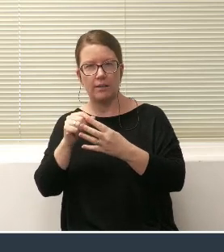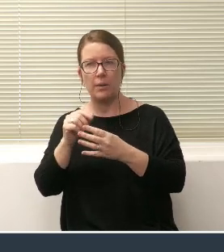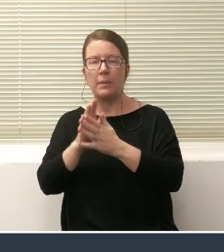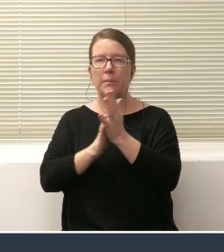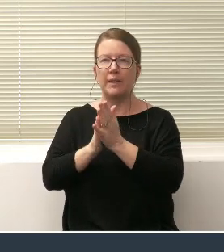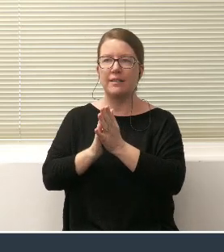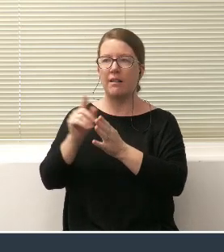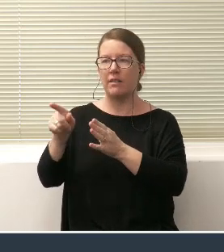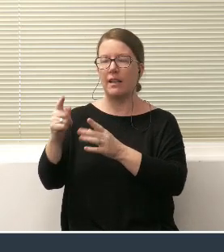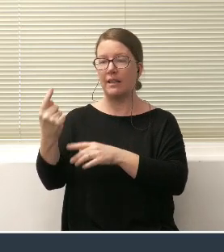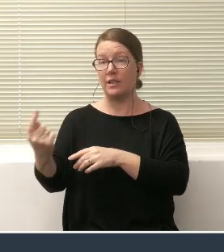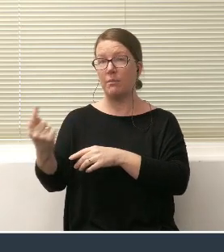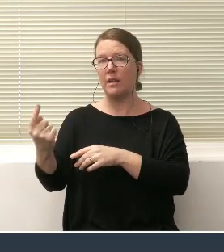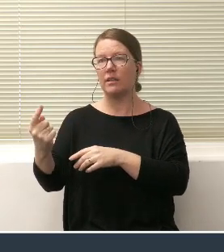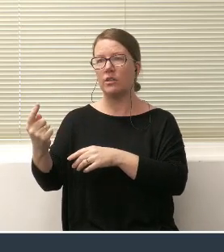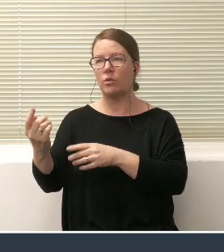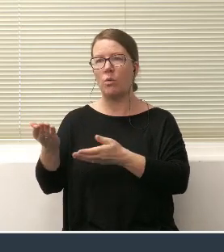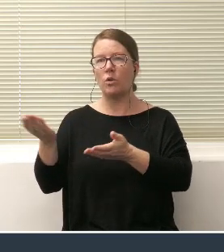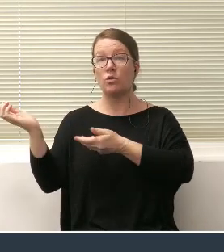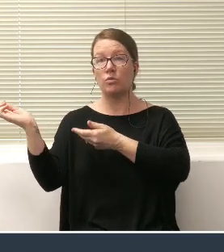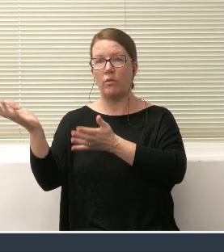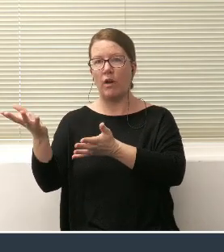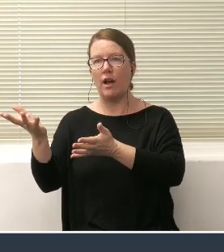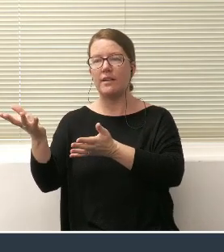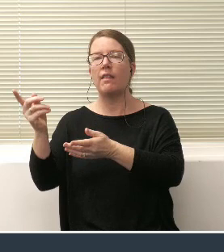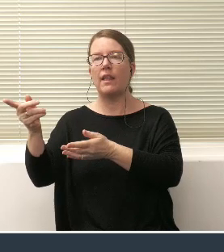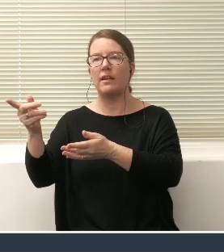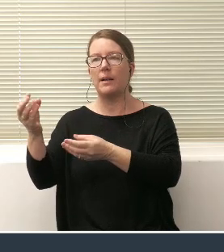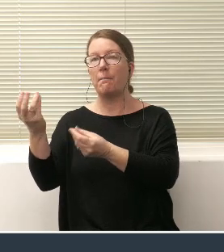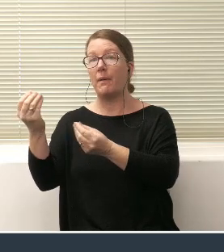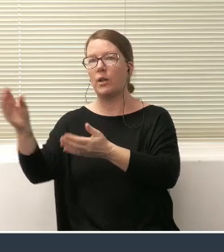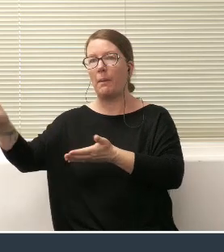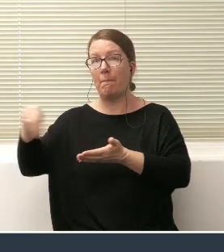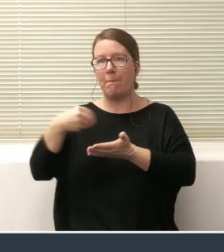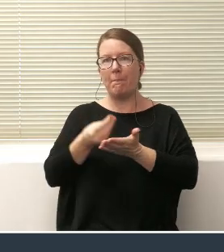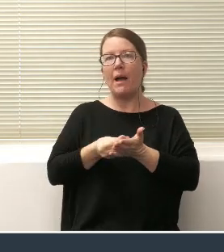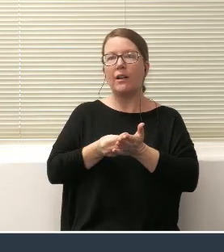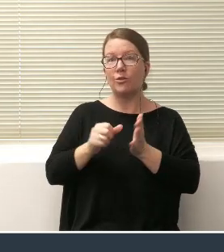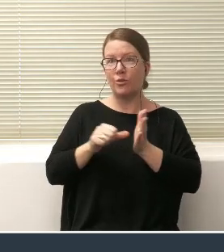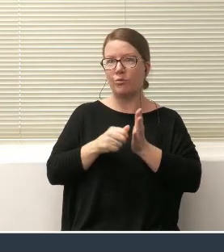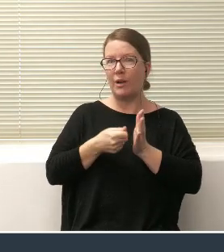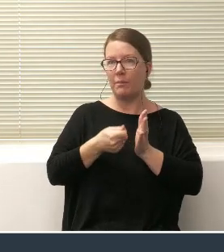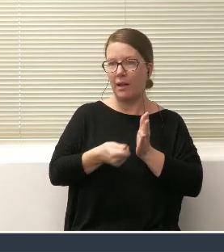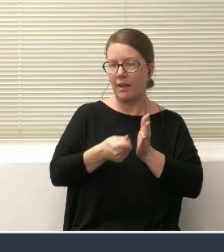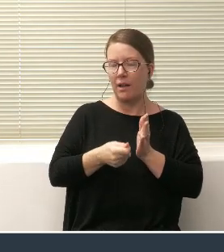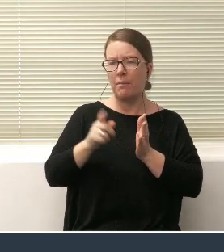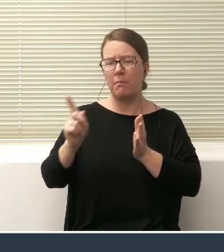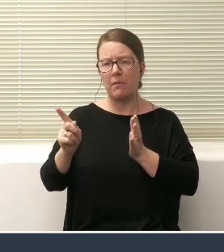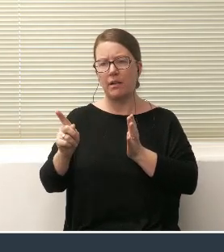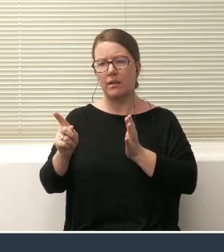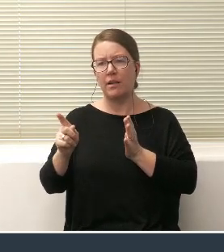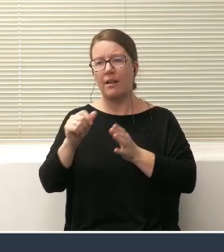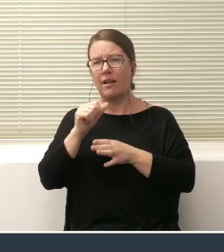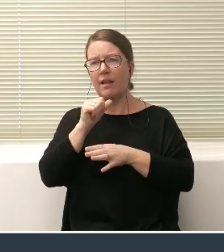money to the ratepayer, versus a mixed model. In the officer's report, we don't have an option where